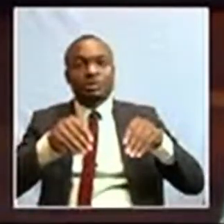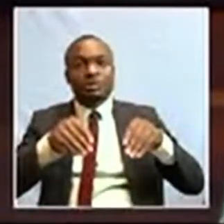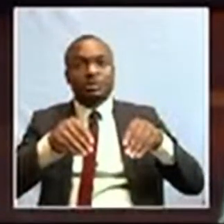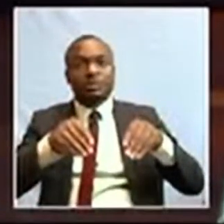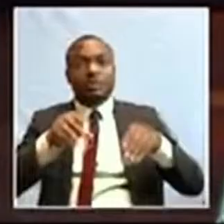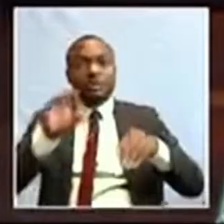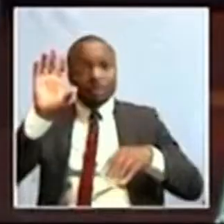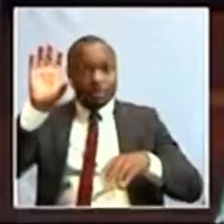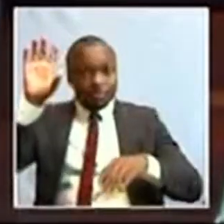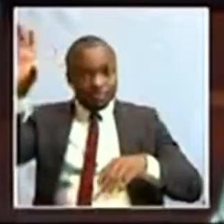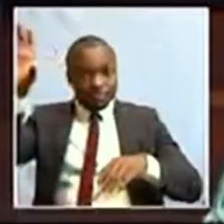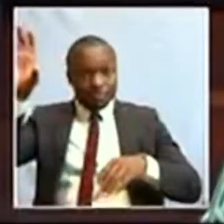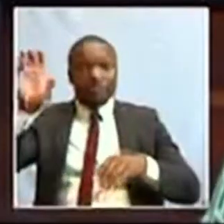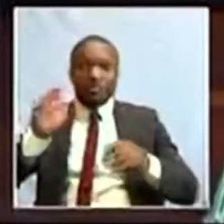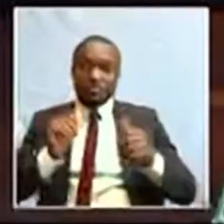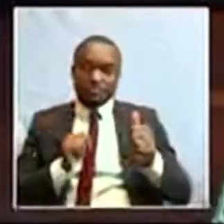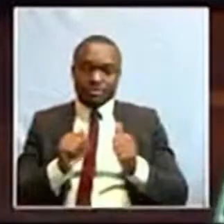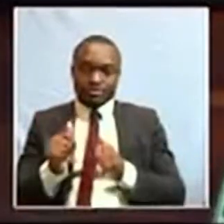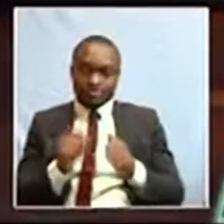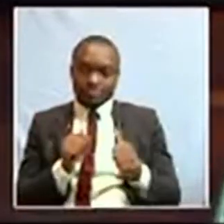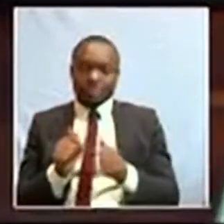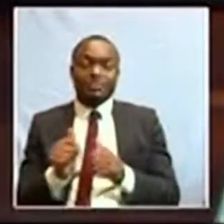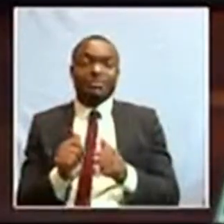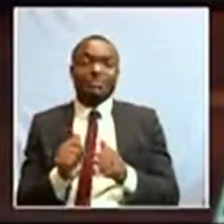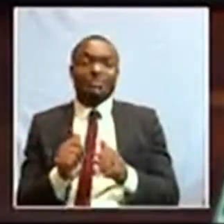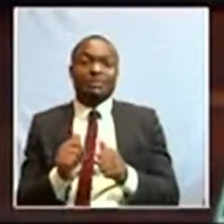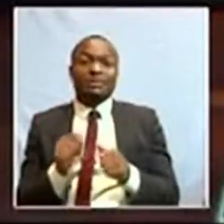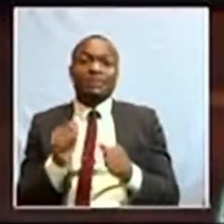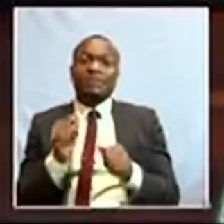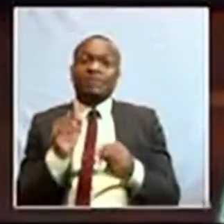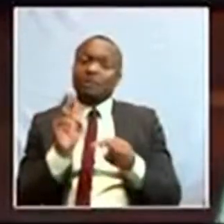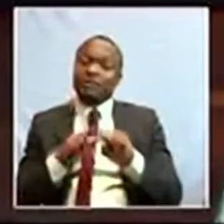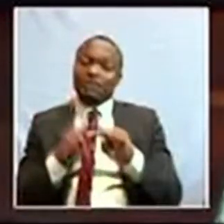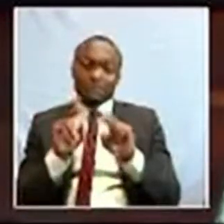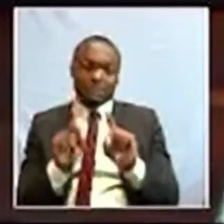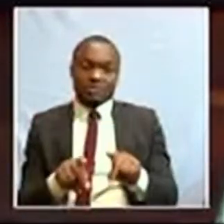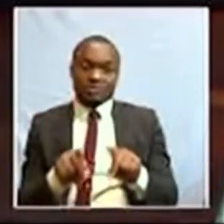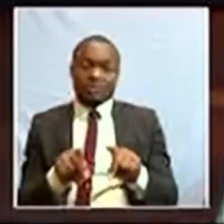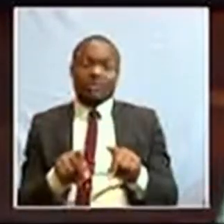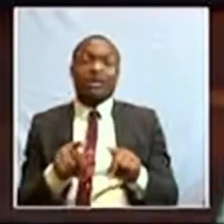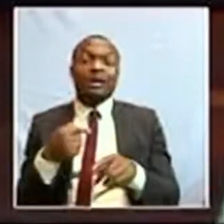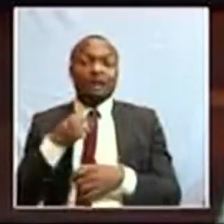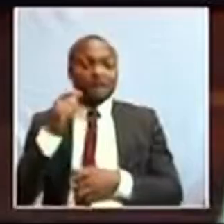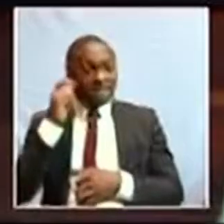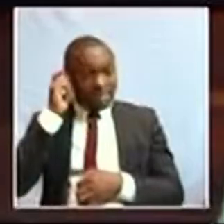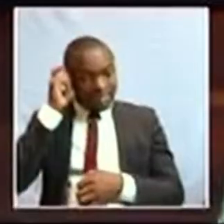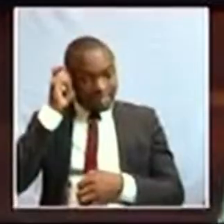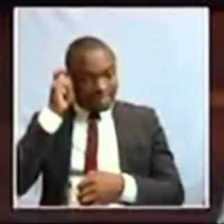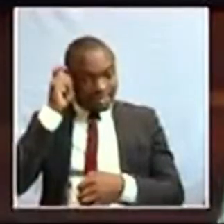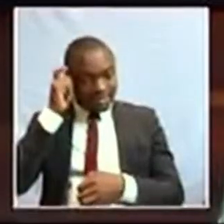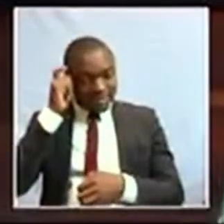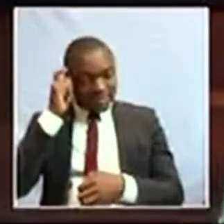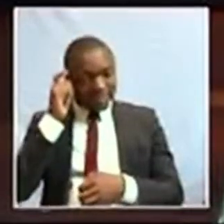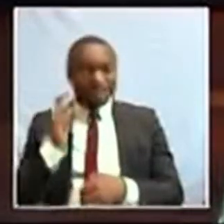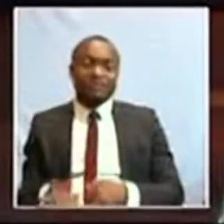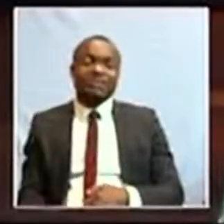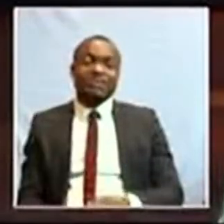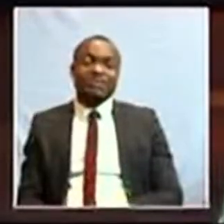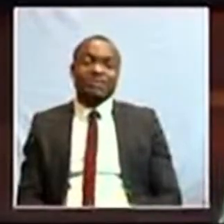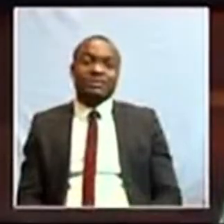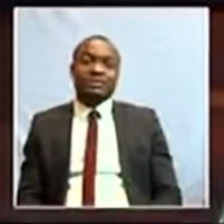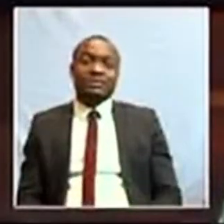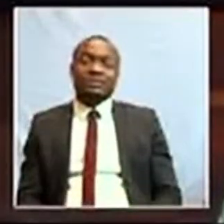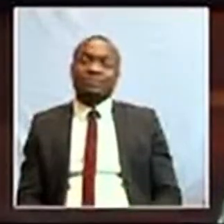provincial administration. But otherwise, I think, Chair, I think there was I should